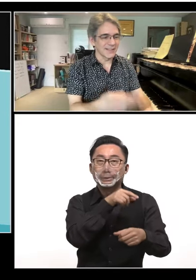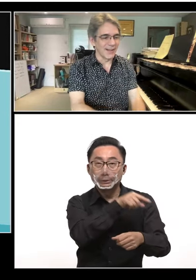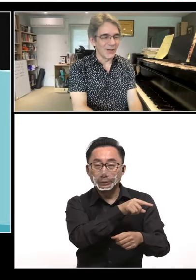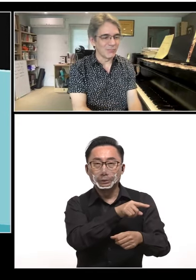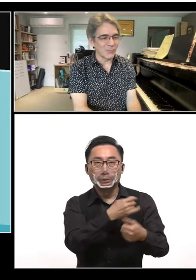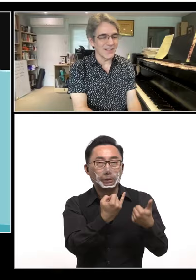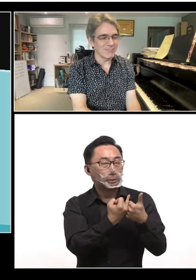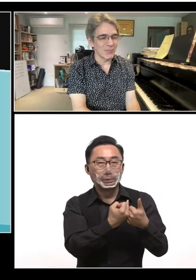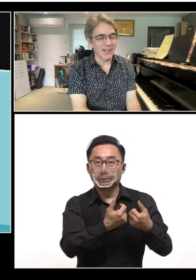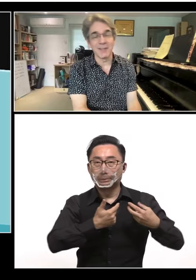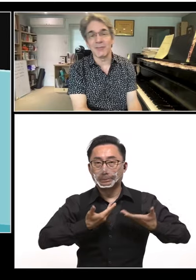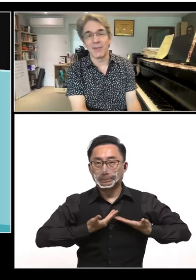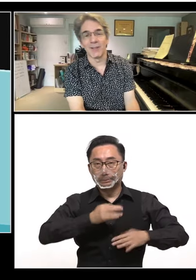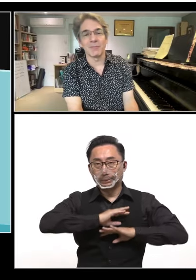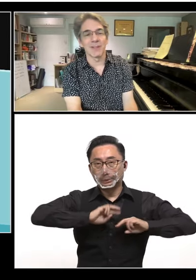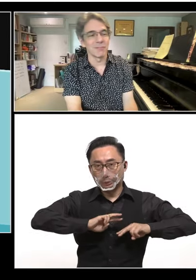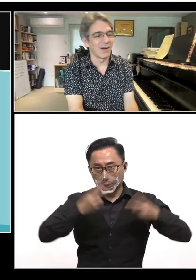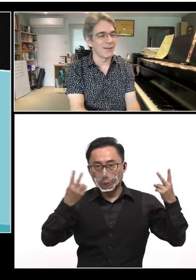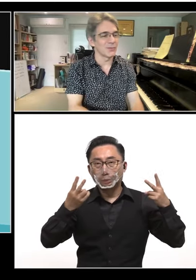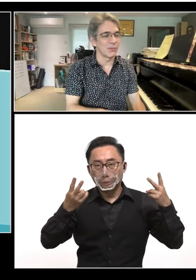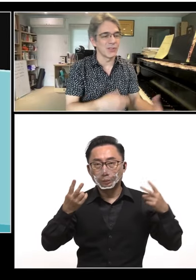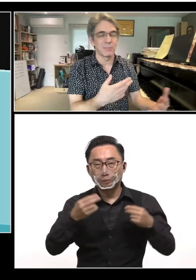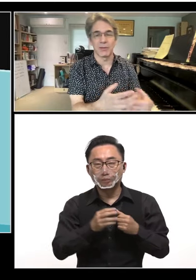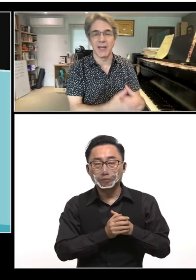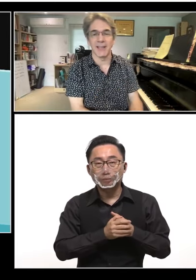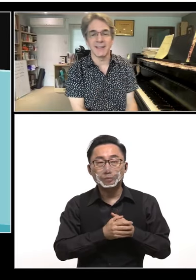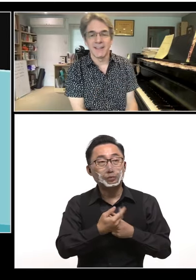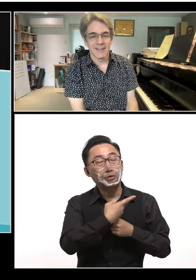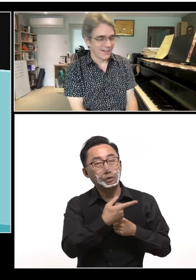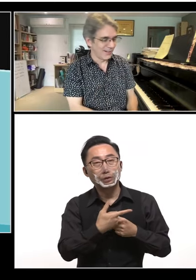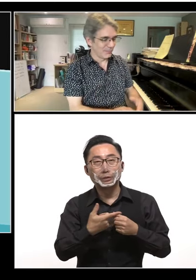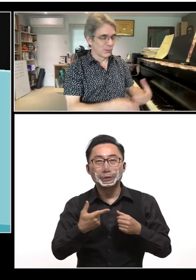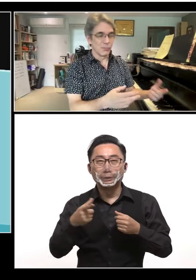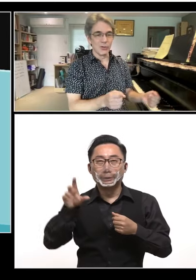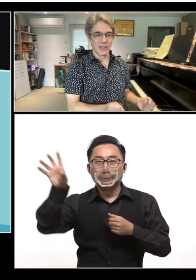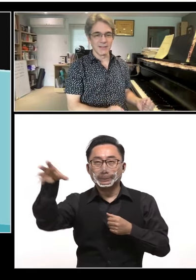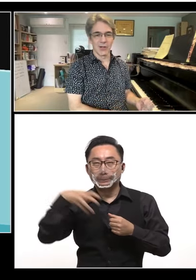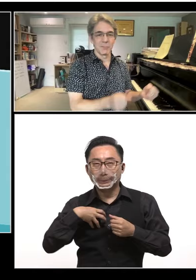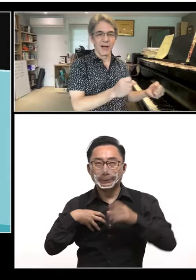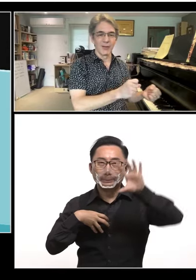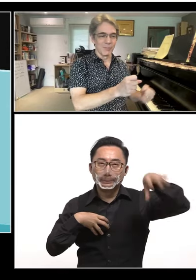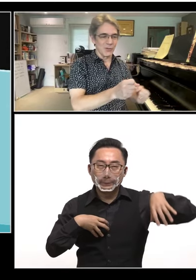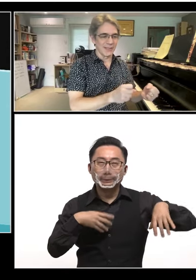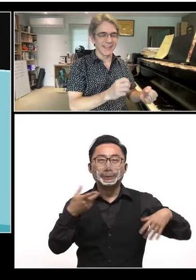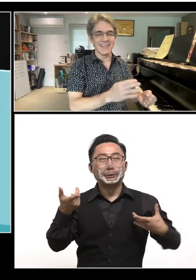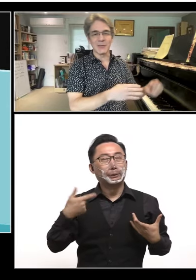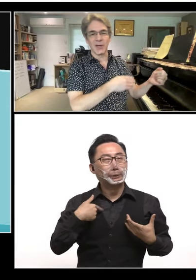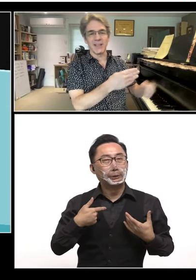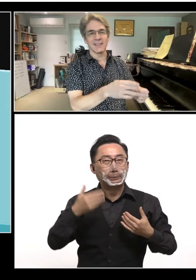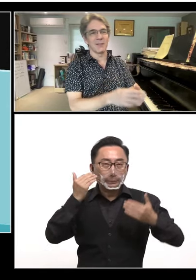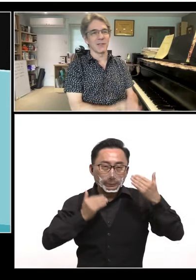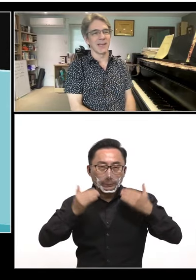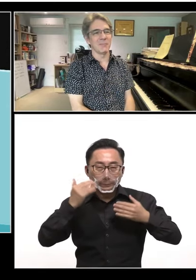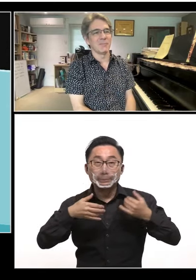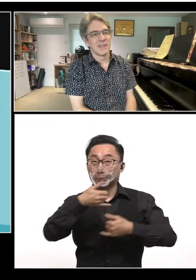this, we kind of developed, sometimes we would just play through music and talk about our music in these